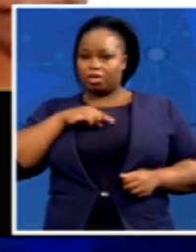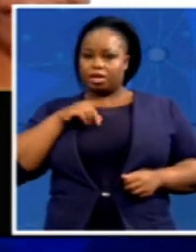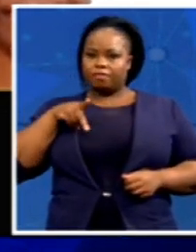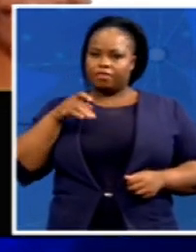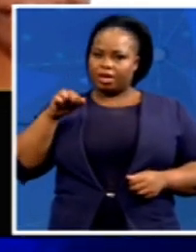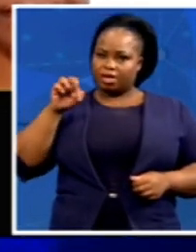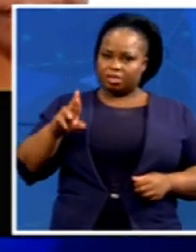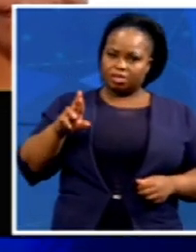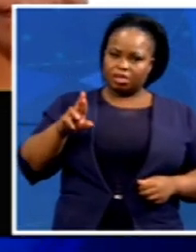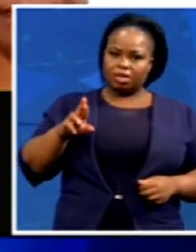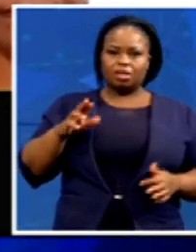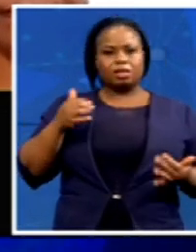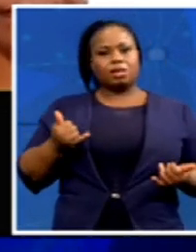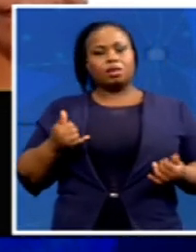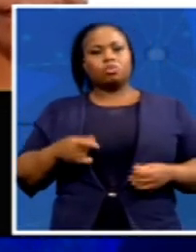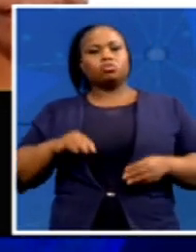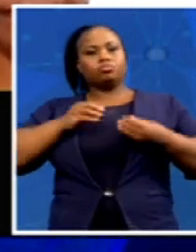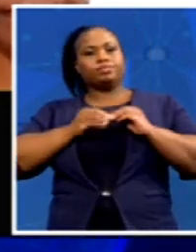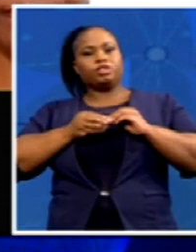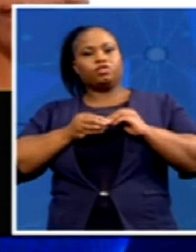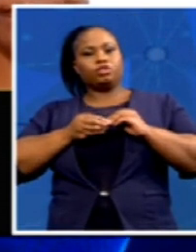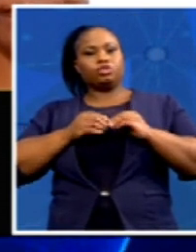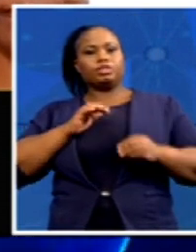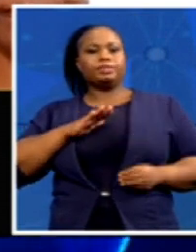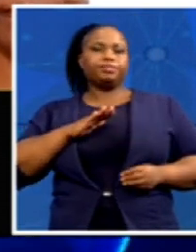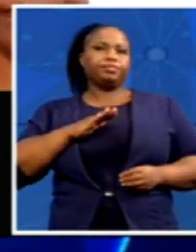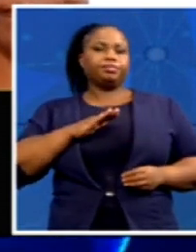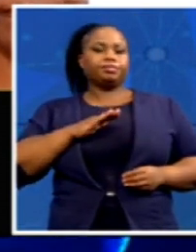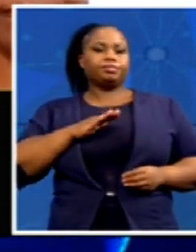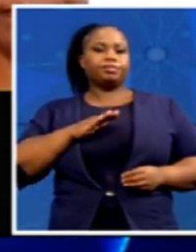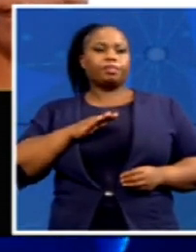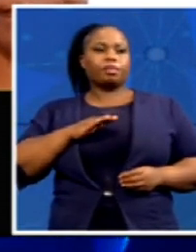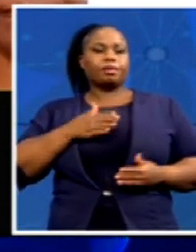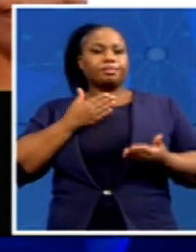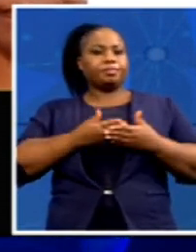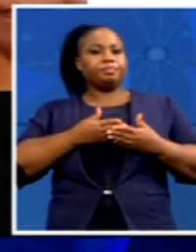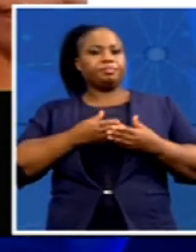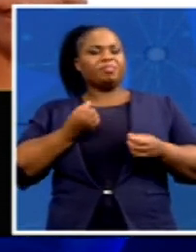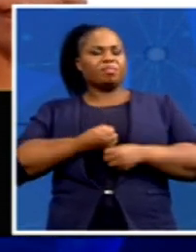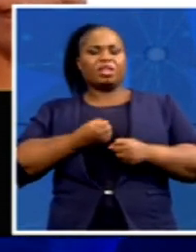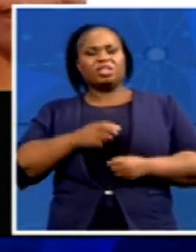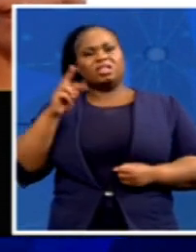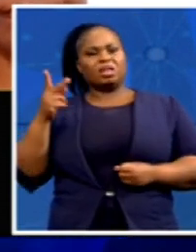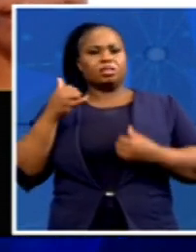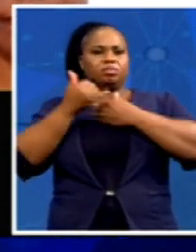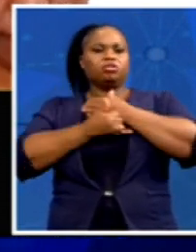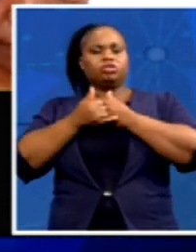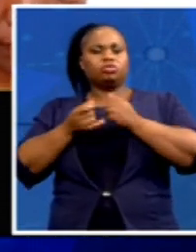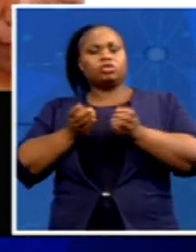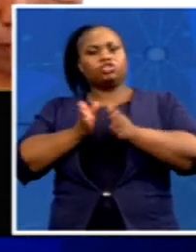manufacturing be produced elsewhere. There's the generic part of that. So we are in discussions with